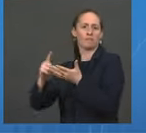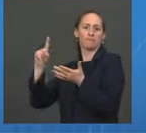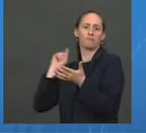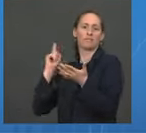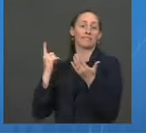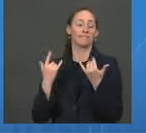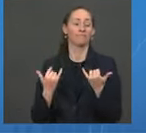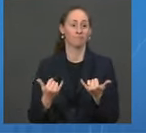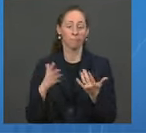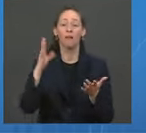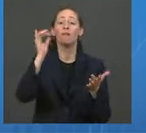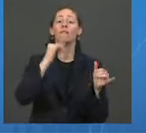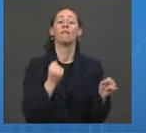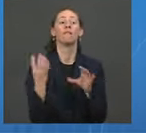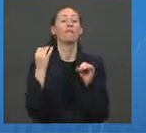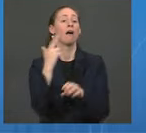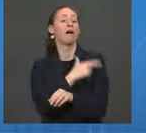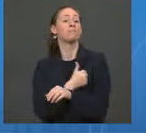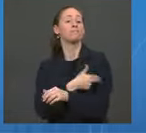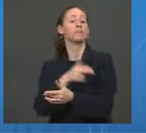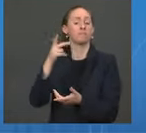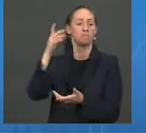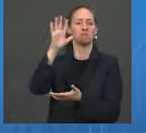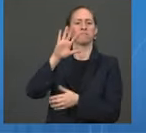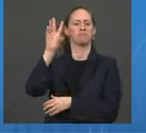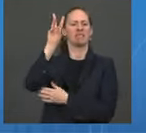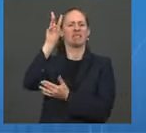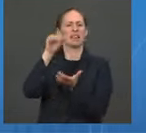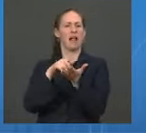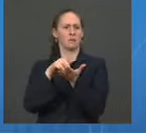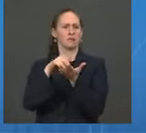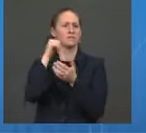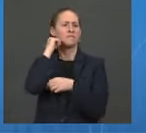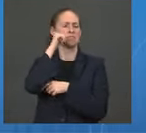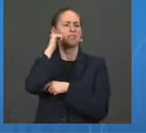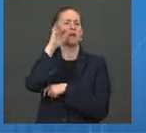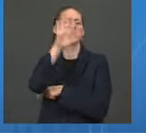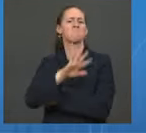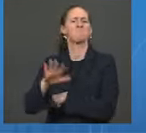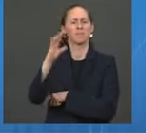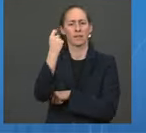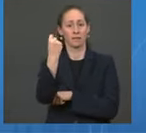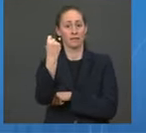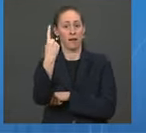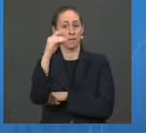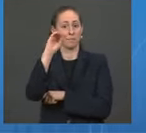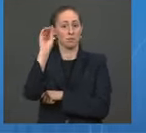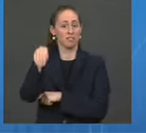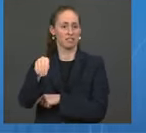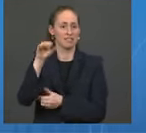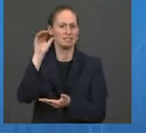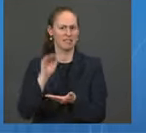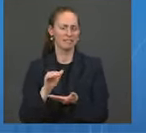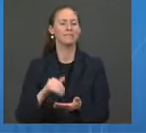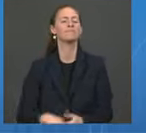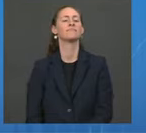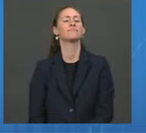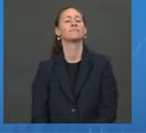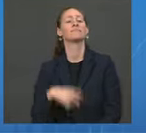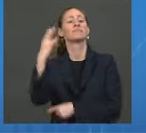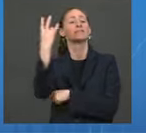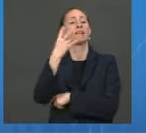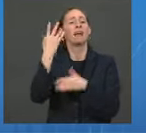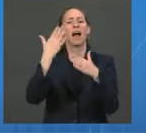about 6,000 per day, also a decrease of about 11% from the prior week. And the 7-day average of daily deaths